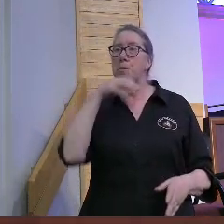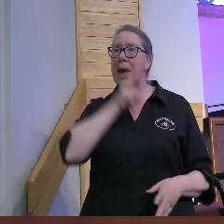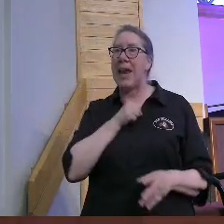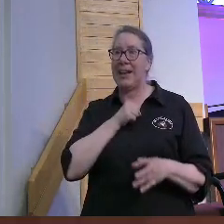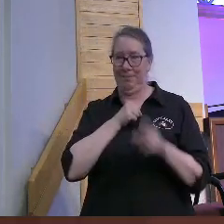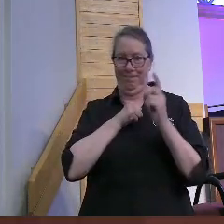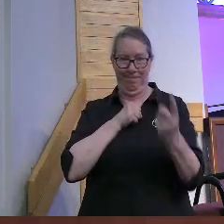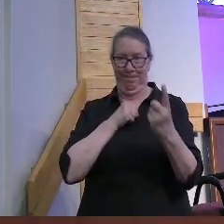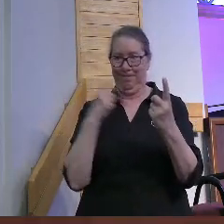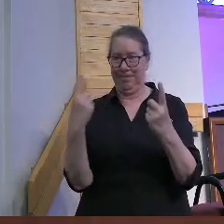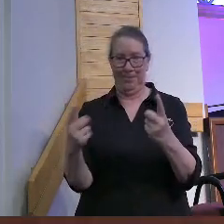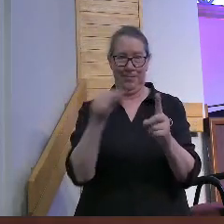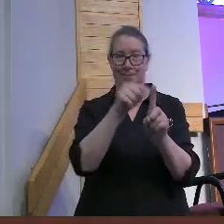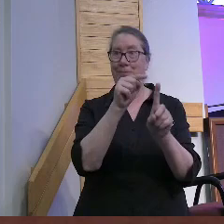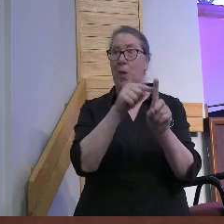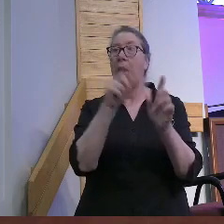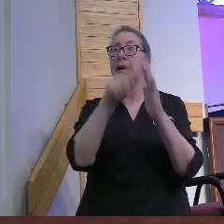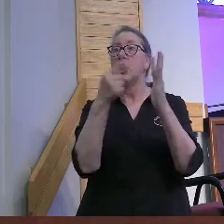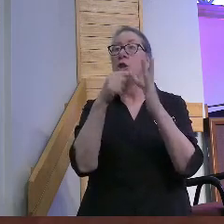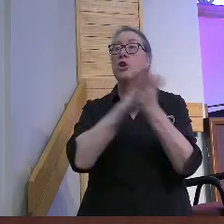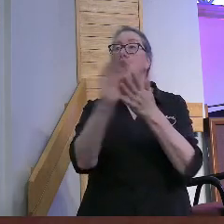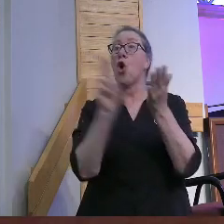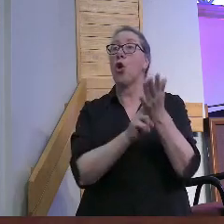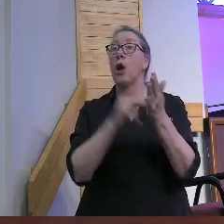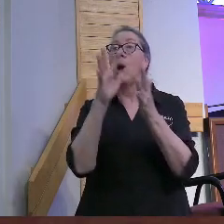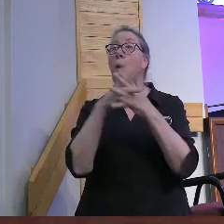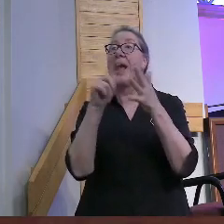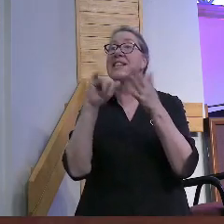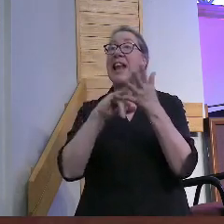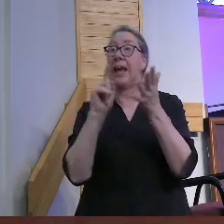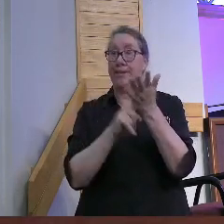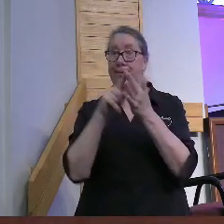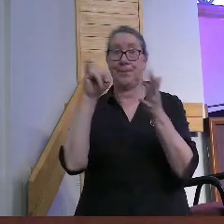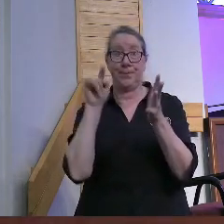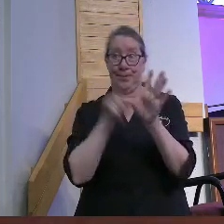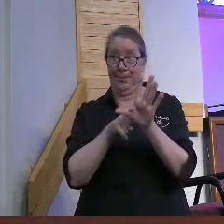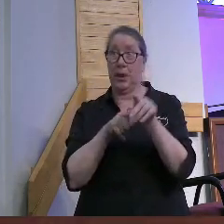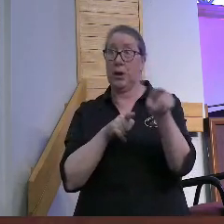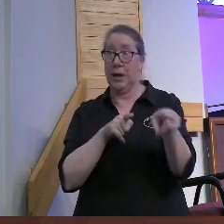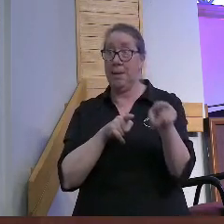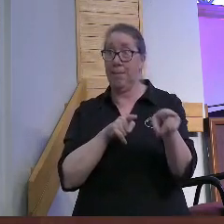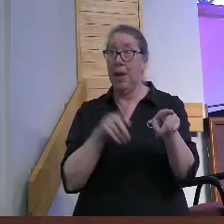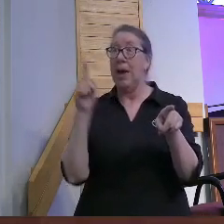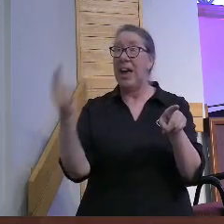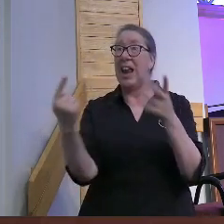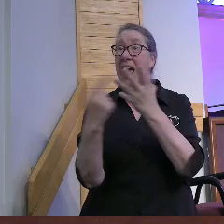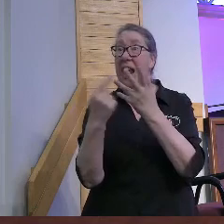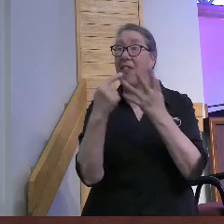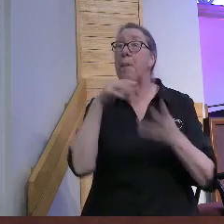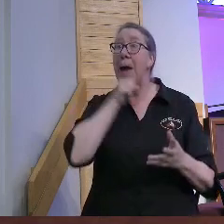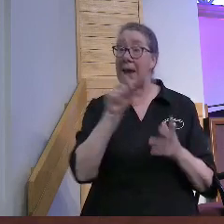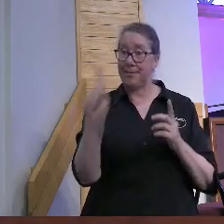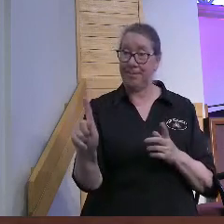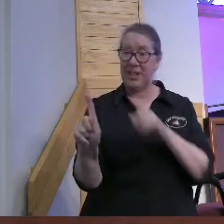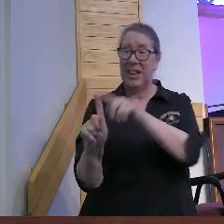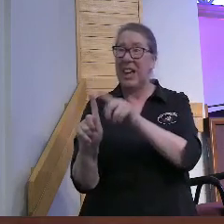man, and this man began to express his doubt as to the goodness of God. He said, John,